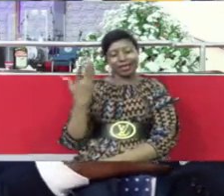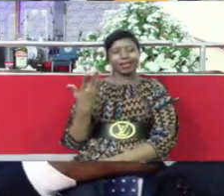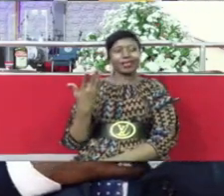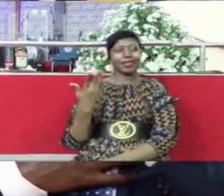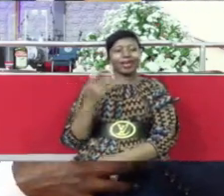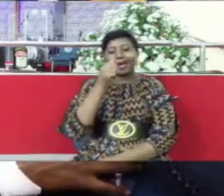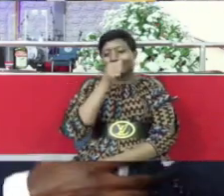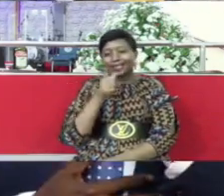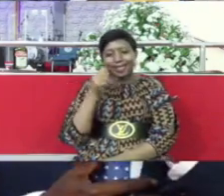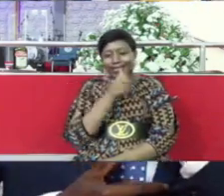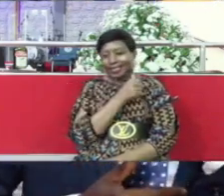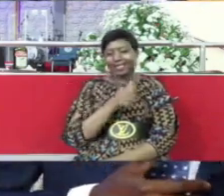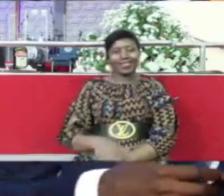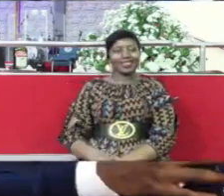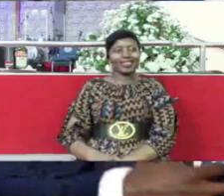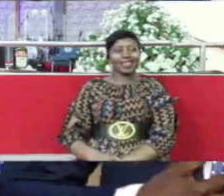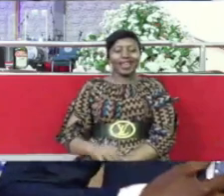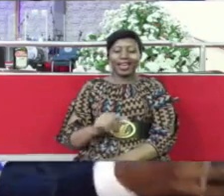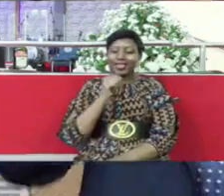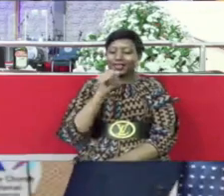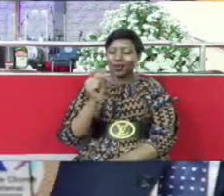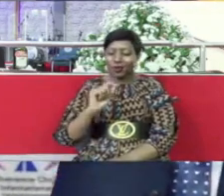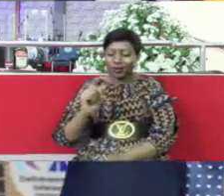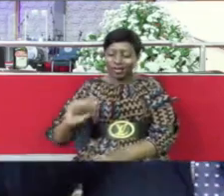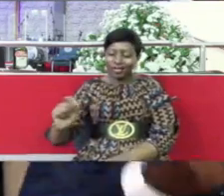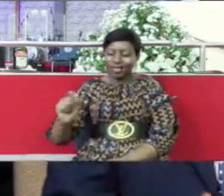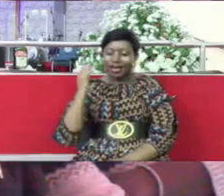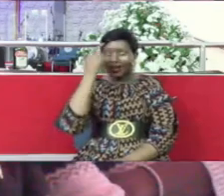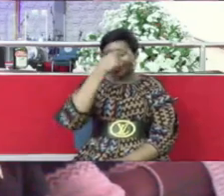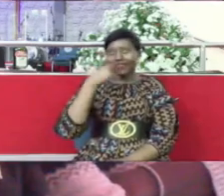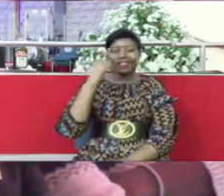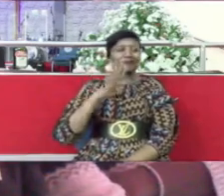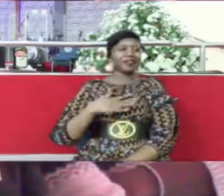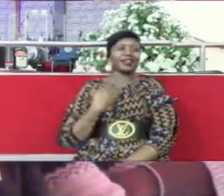ni siri. Na haijaandikwa hapa. It's my secret and it's not written here.